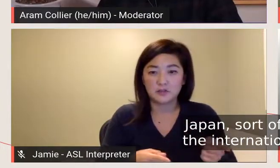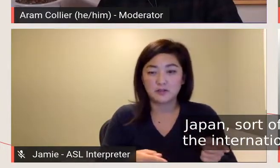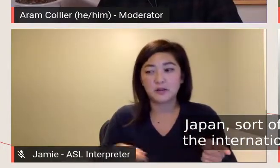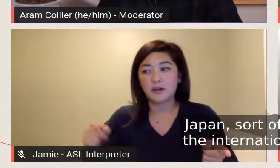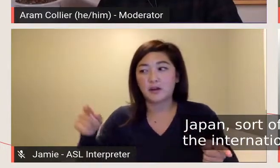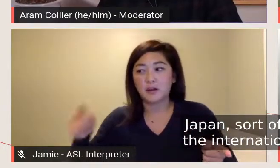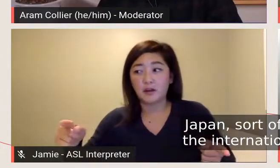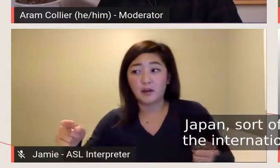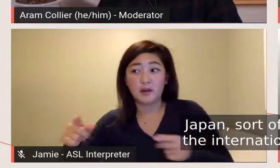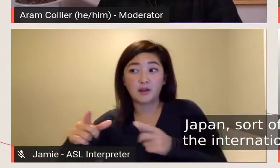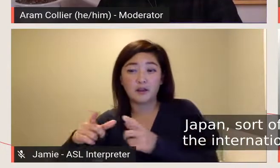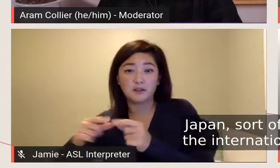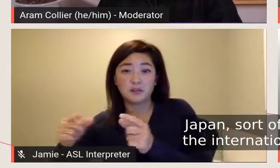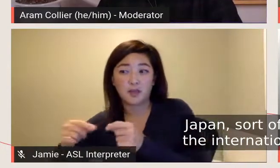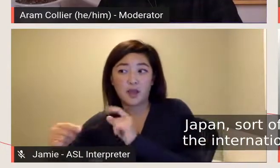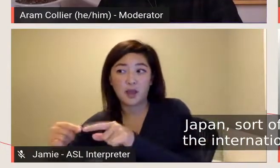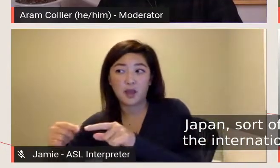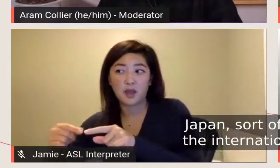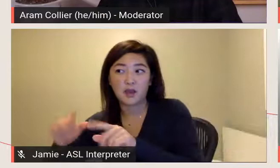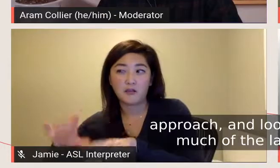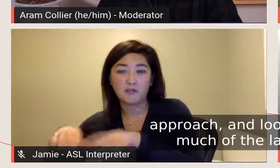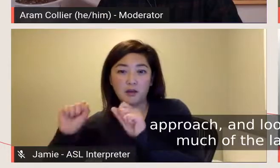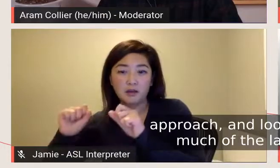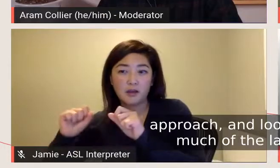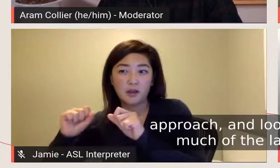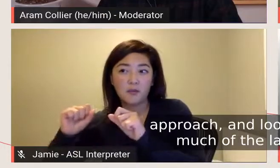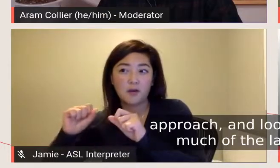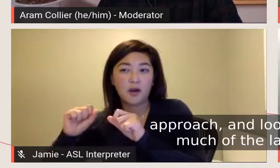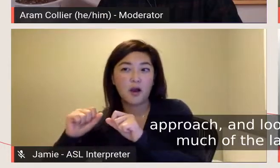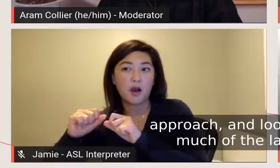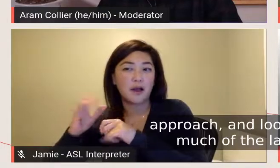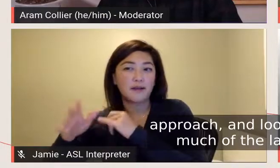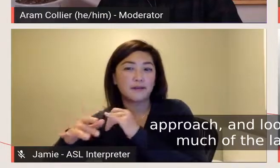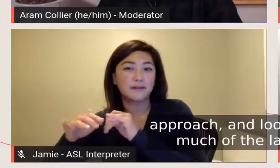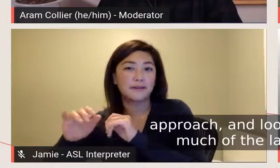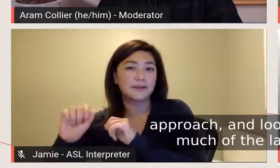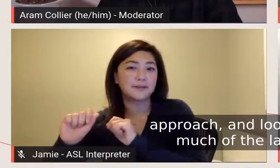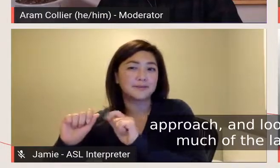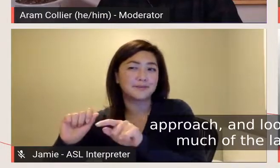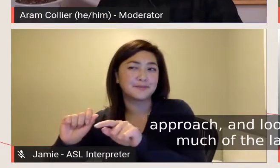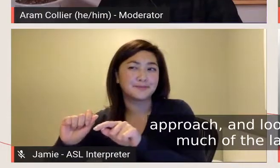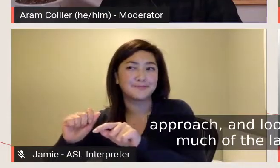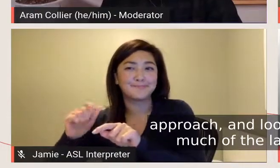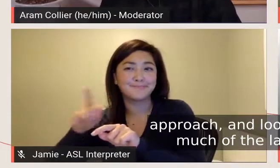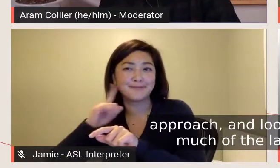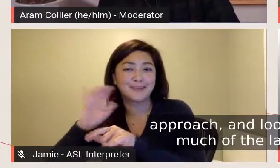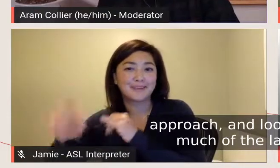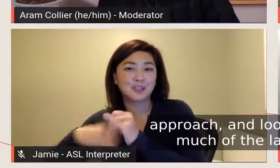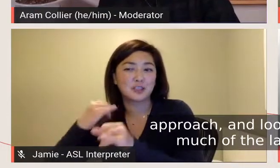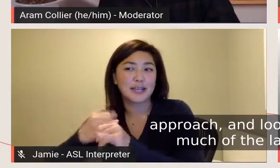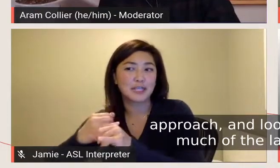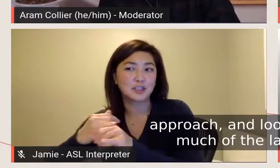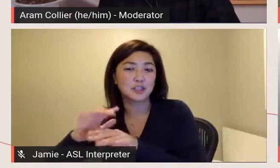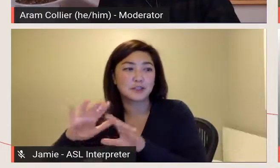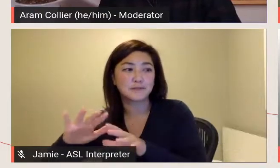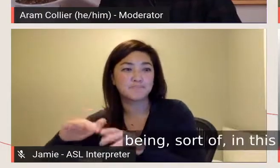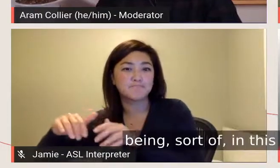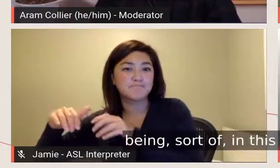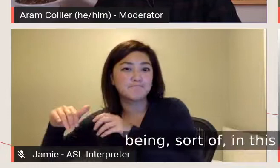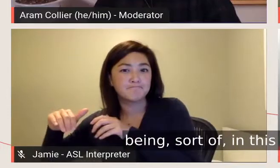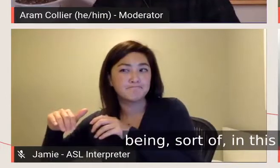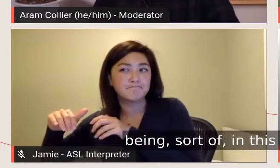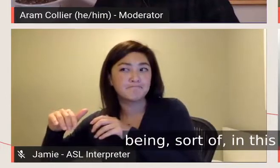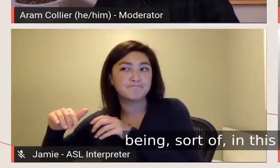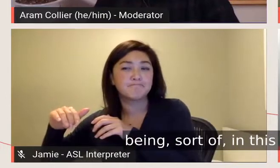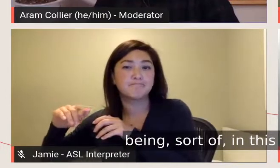the international pacifist approach and looking at through much of the last 75 years, being